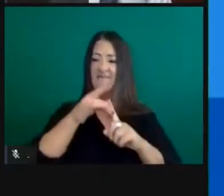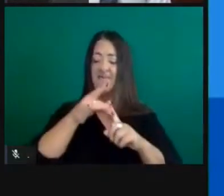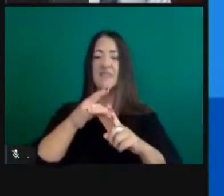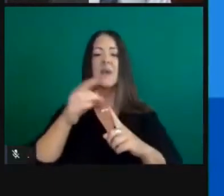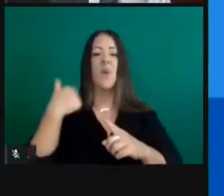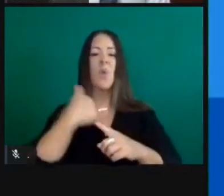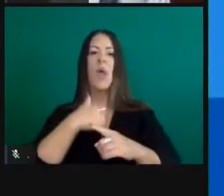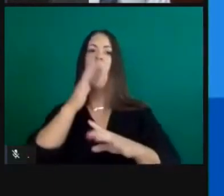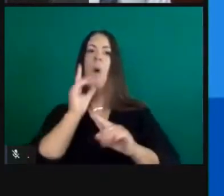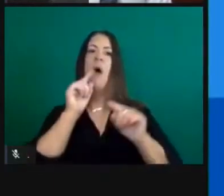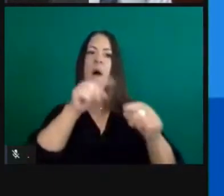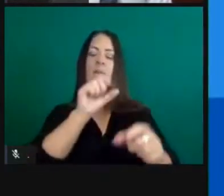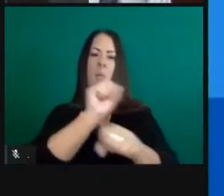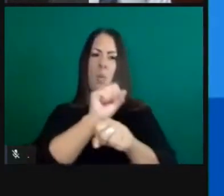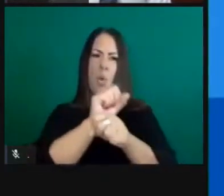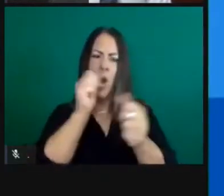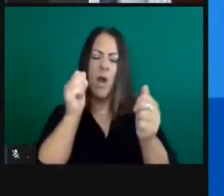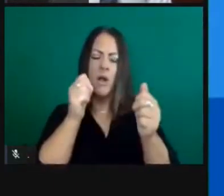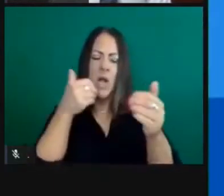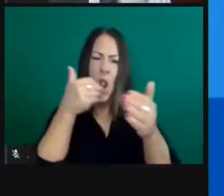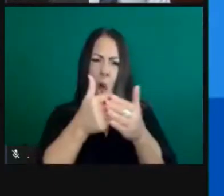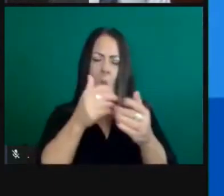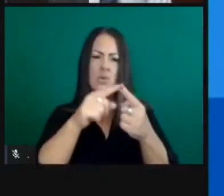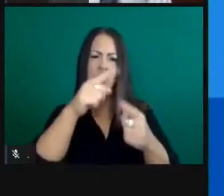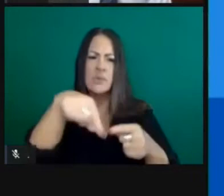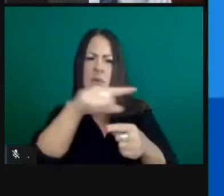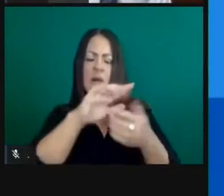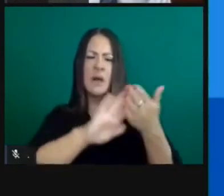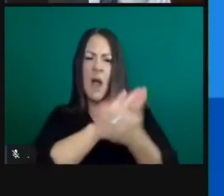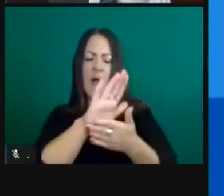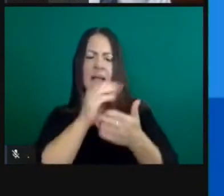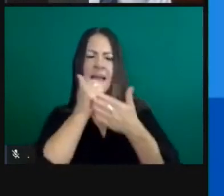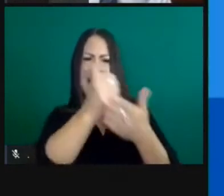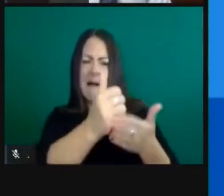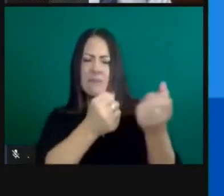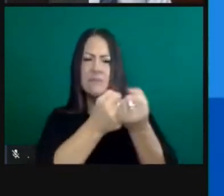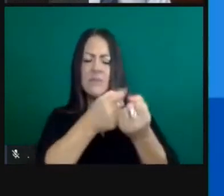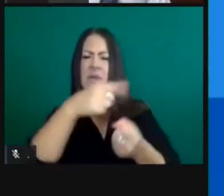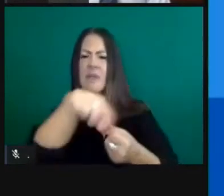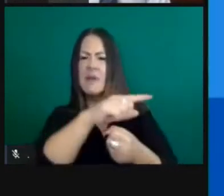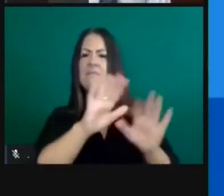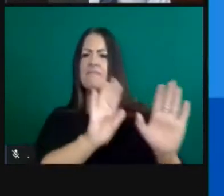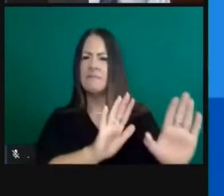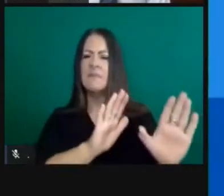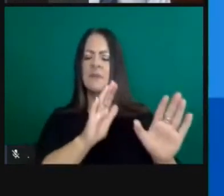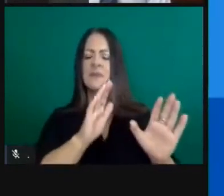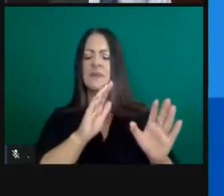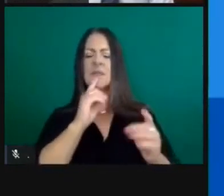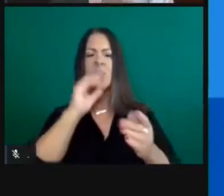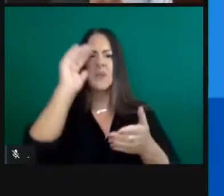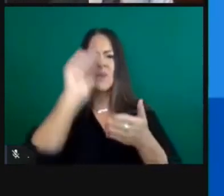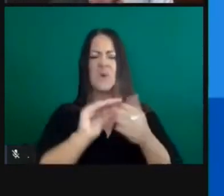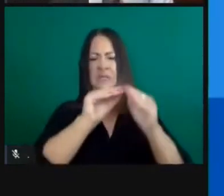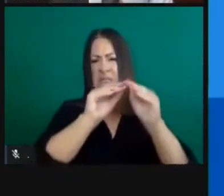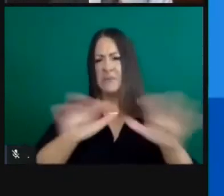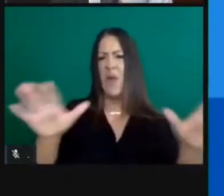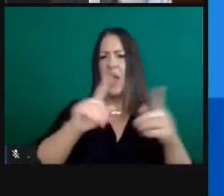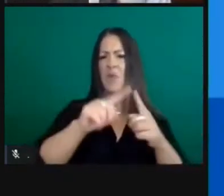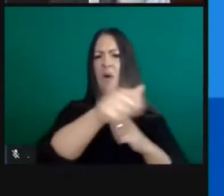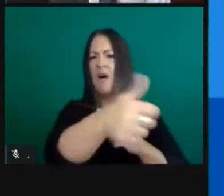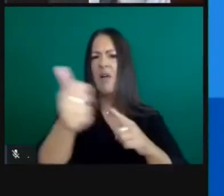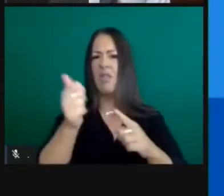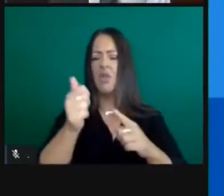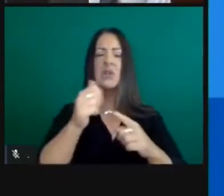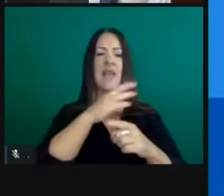those campuses to make sure that we minimize mixing in our broader communities and homes away from that campus. This will be an important